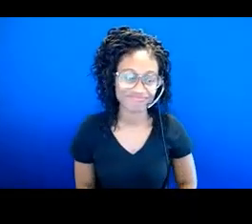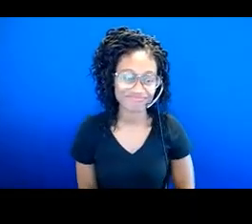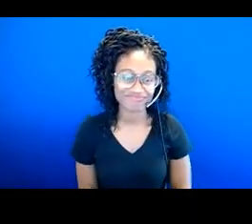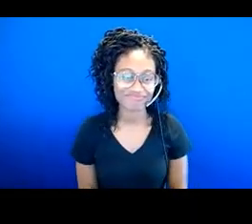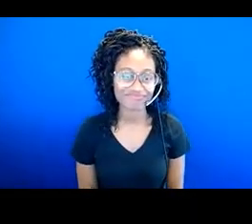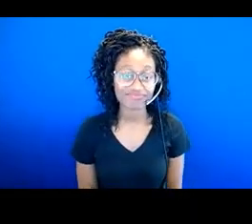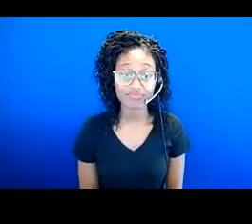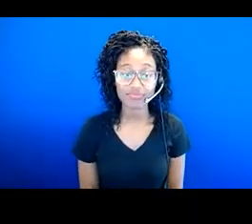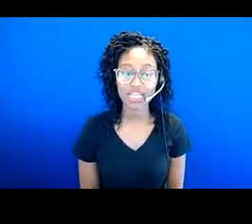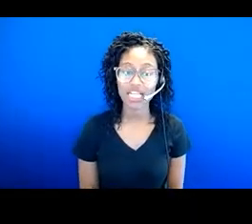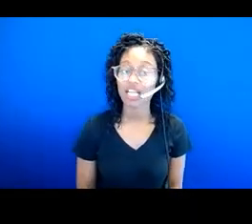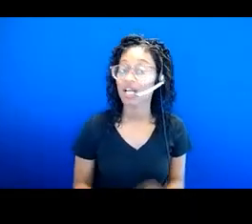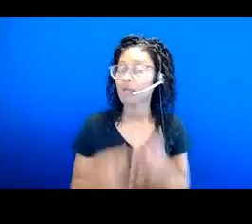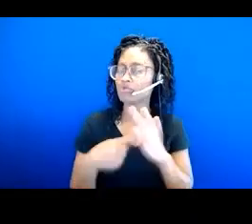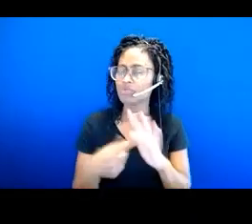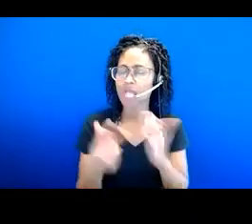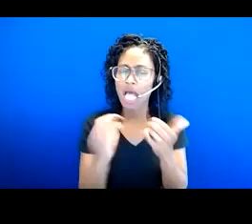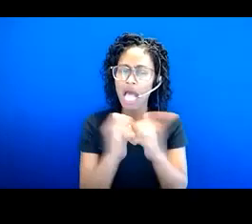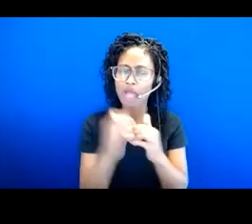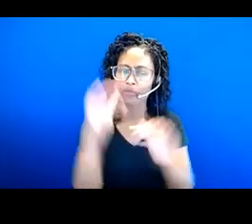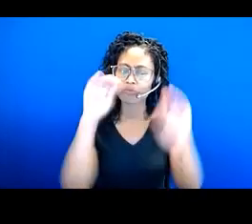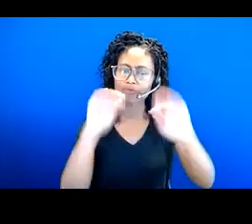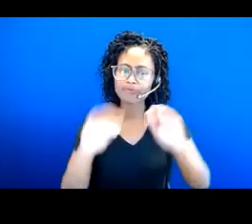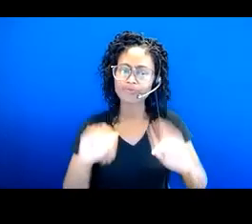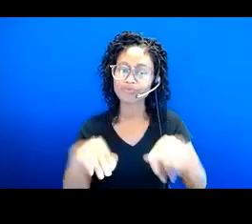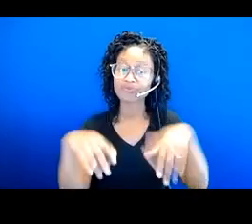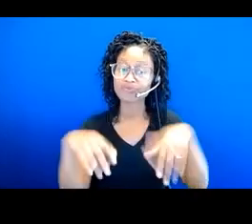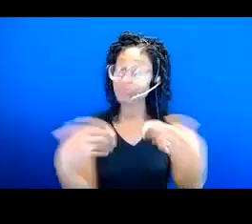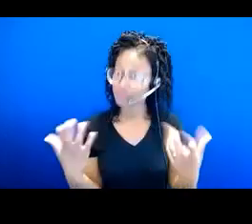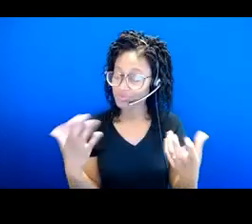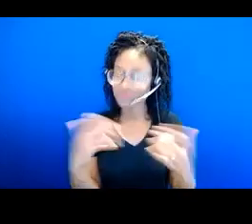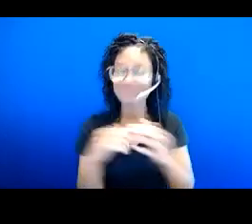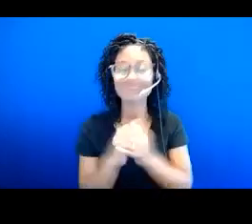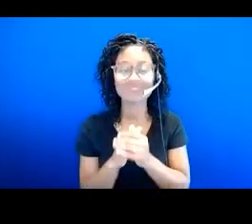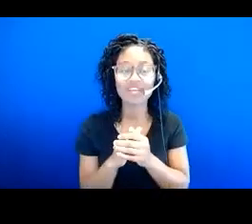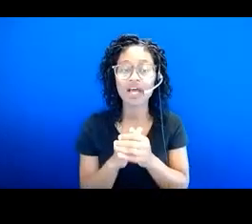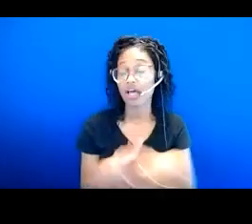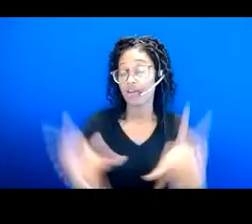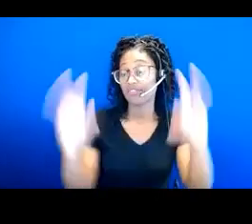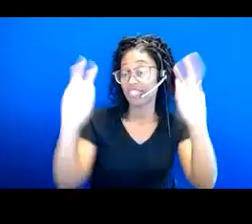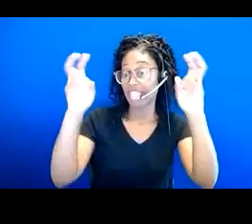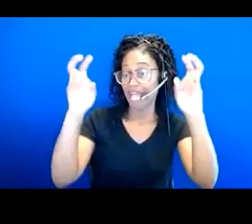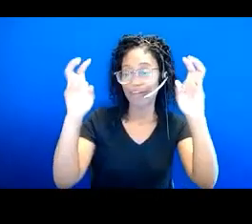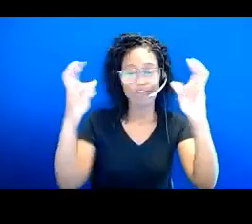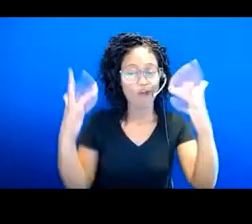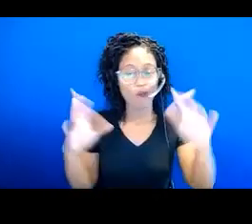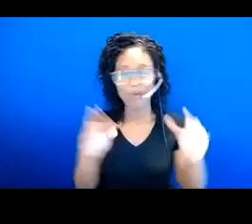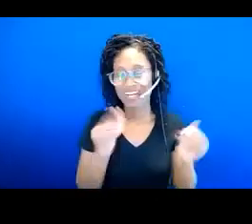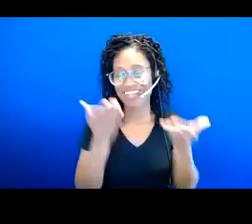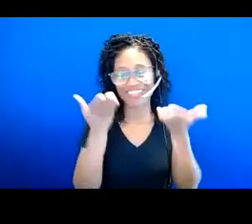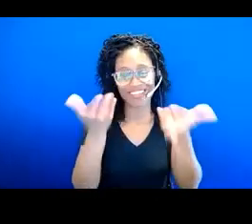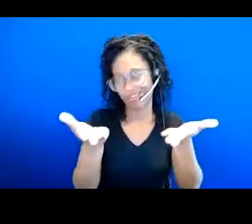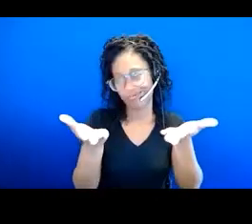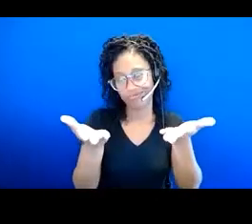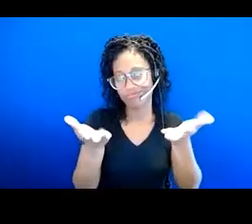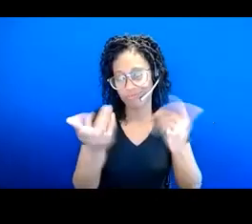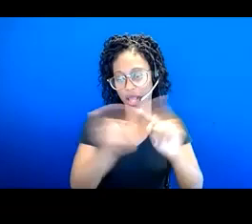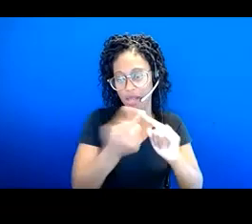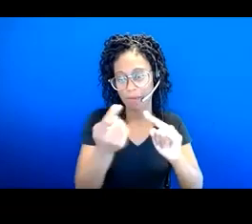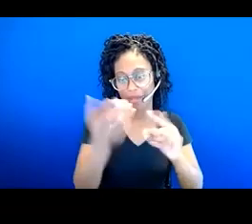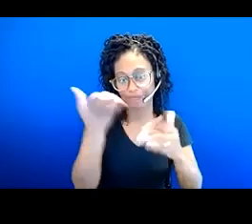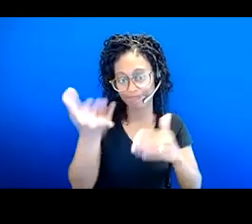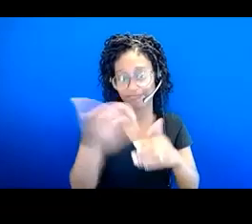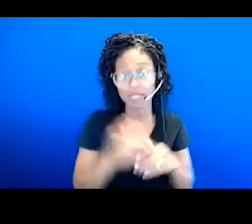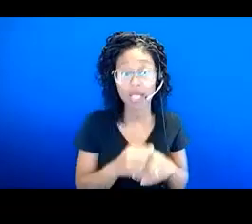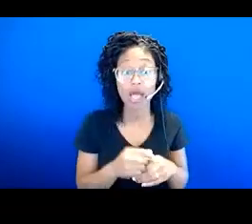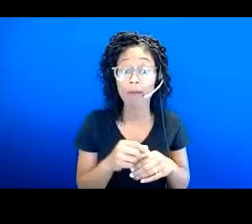show you how you put together your poster. Your title is going to be preloaded, but down here you can enter your name and